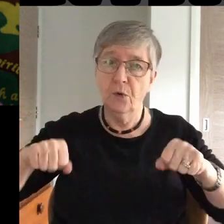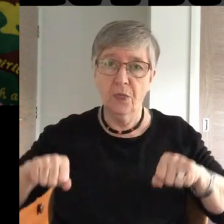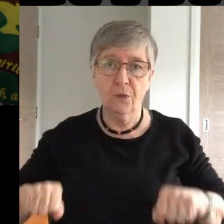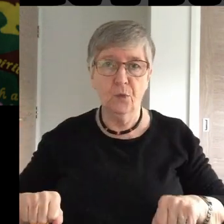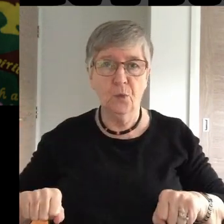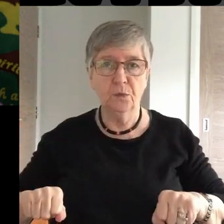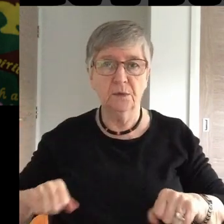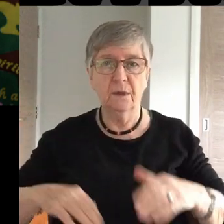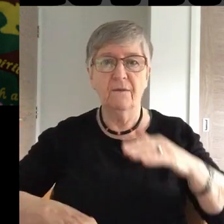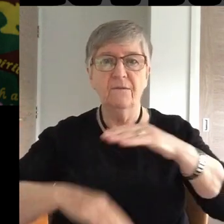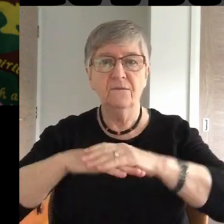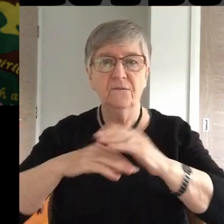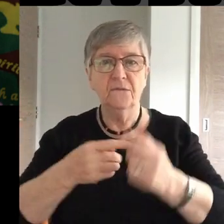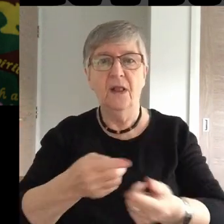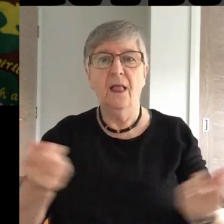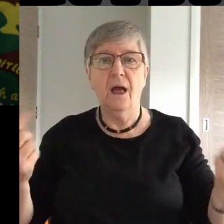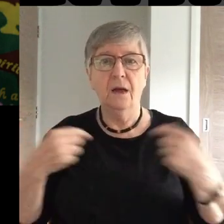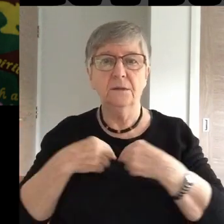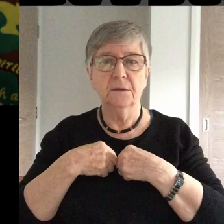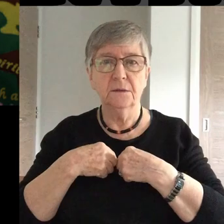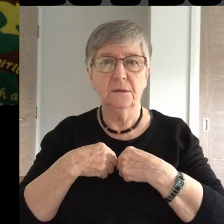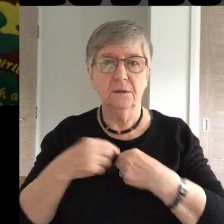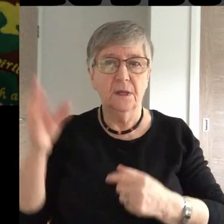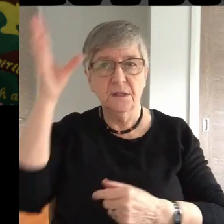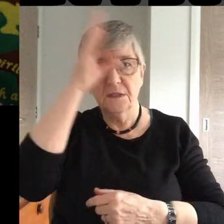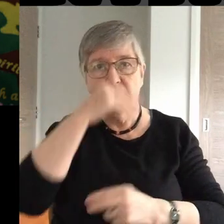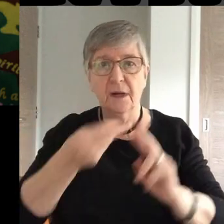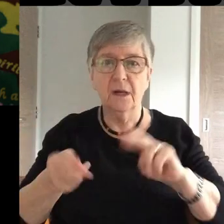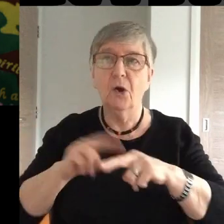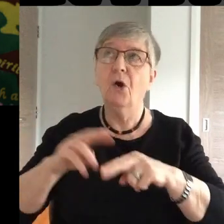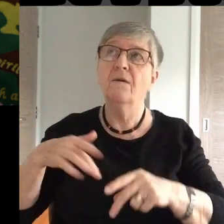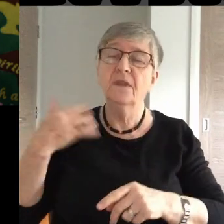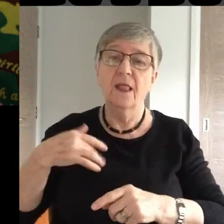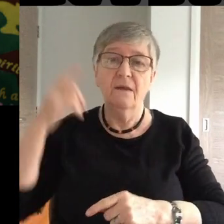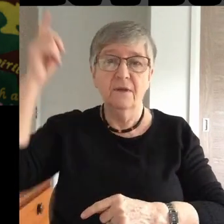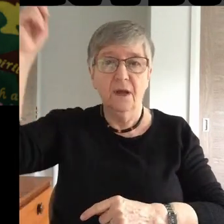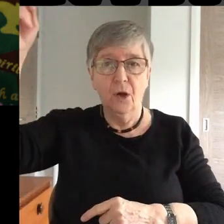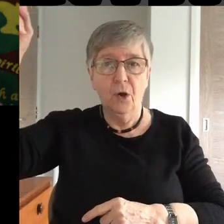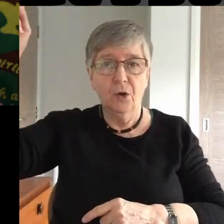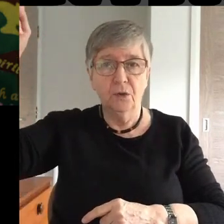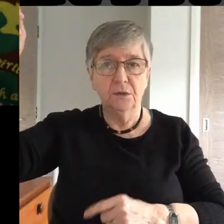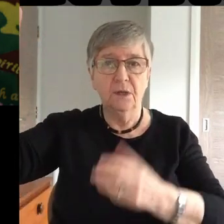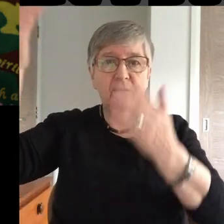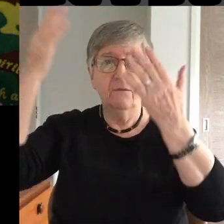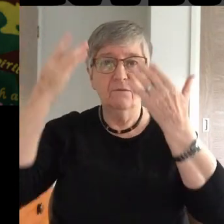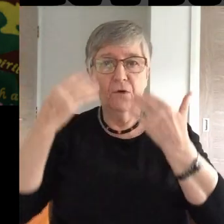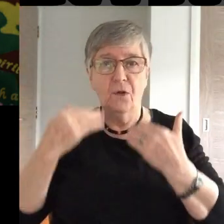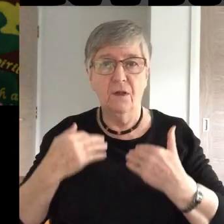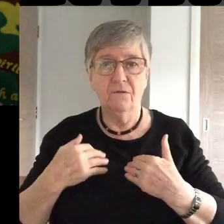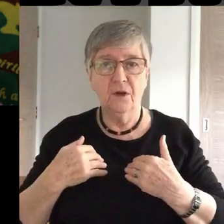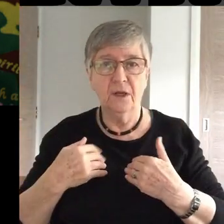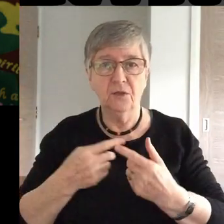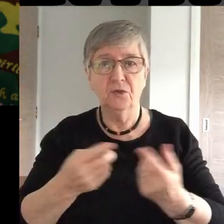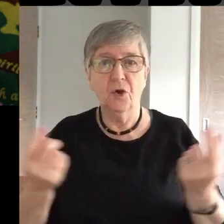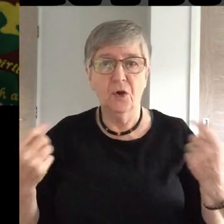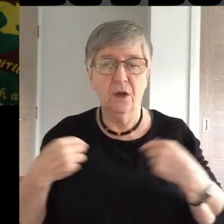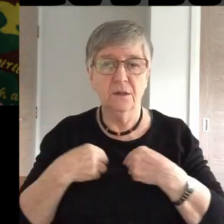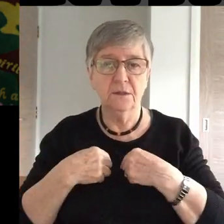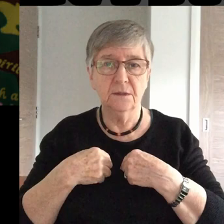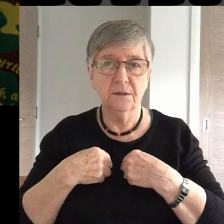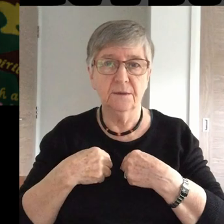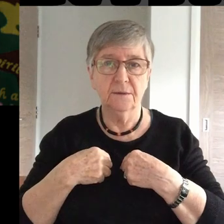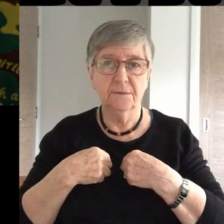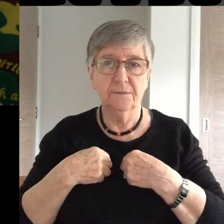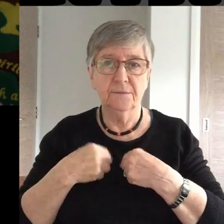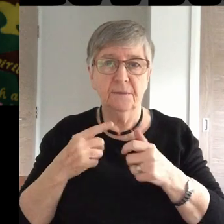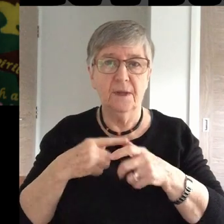us. Spirit of the living God, fall afresh on us.